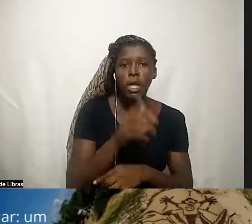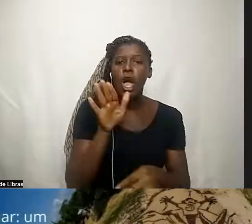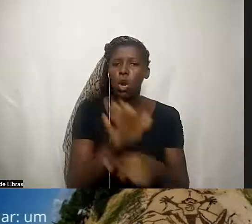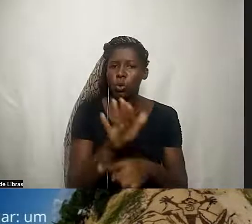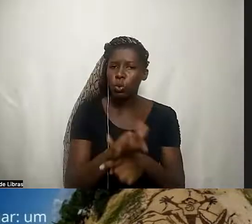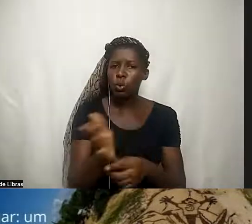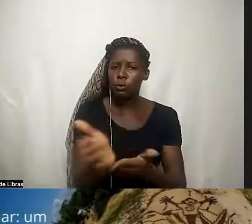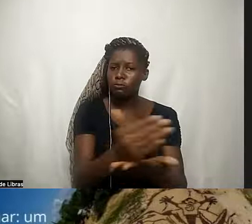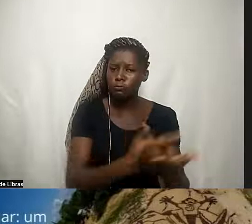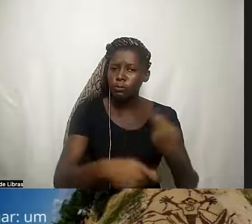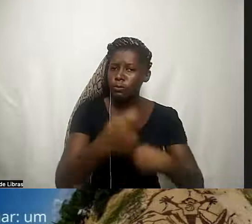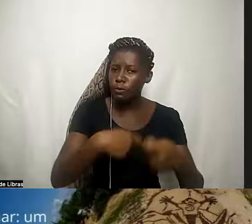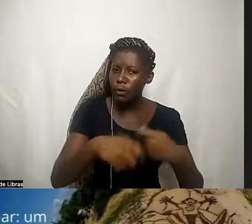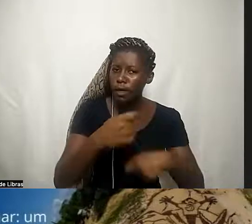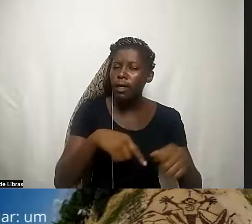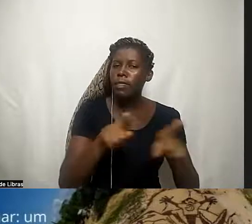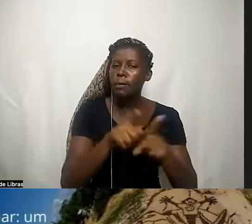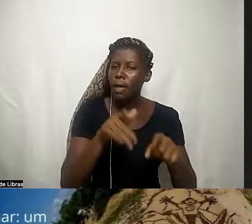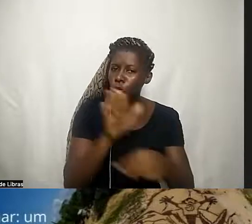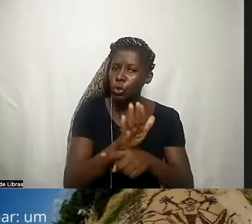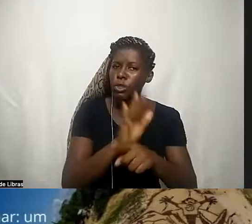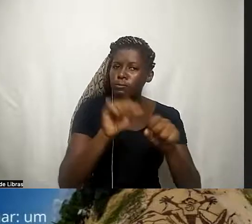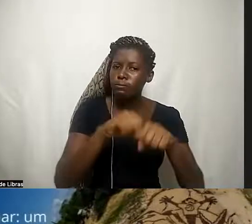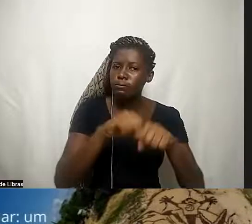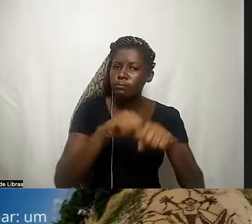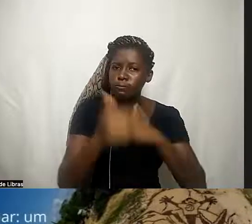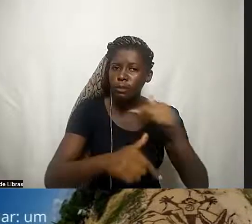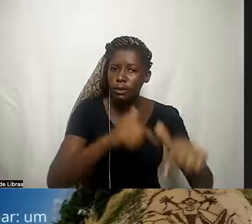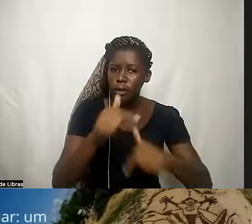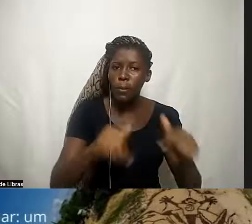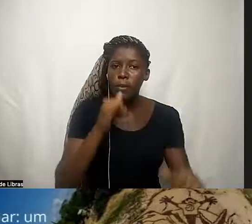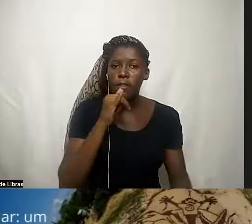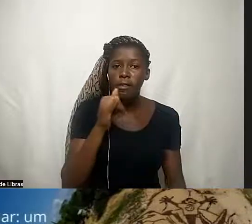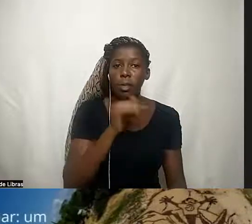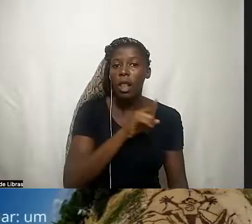and money, but there are risks to it. So it's very important to